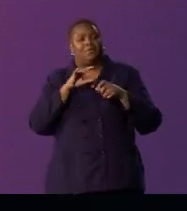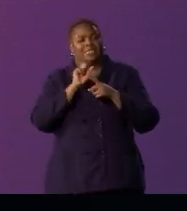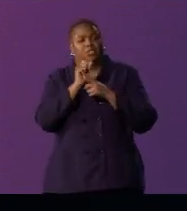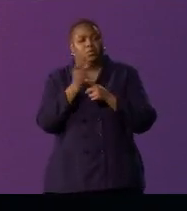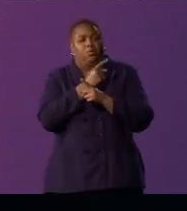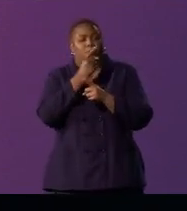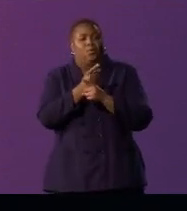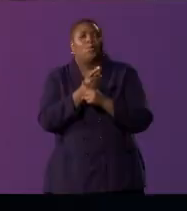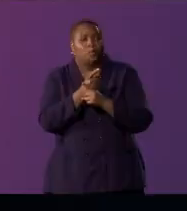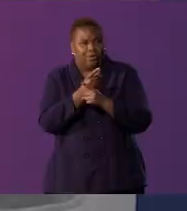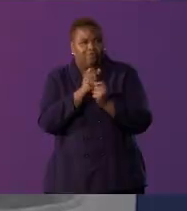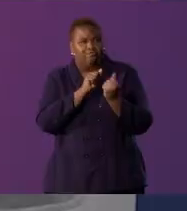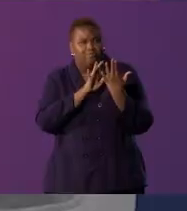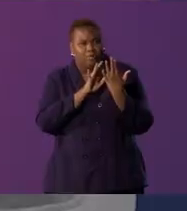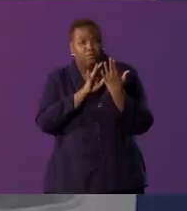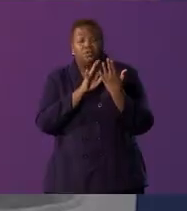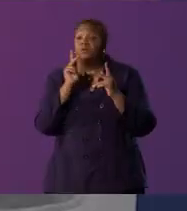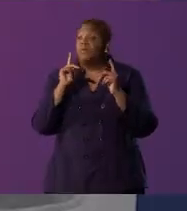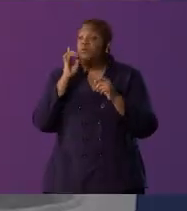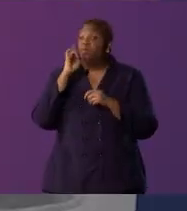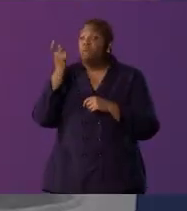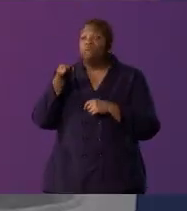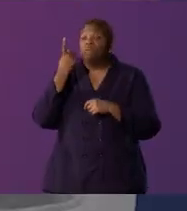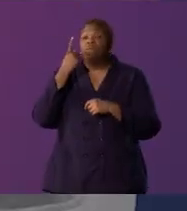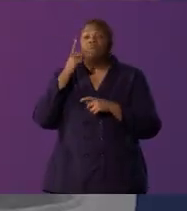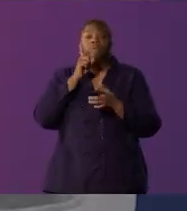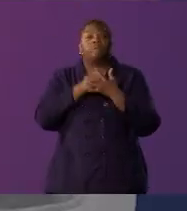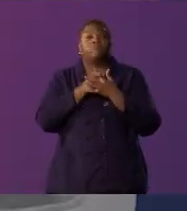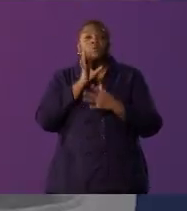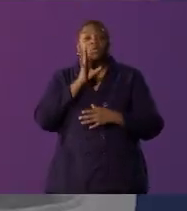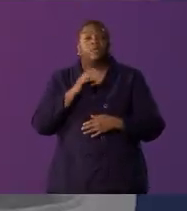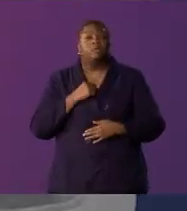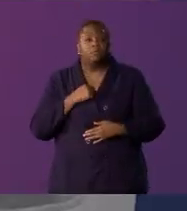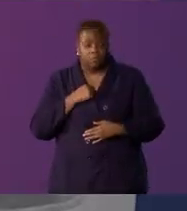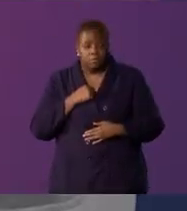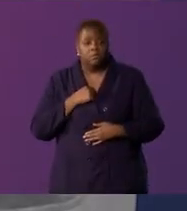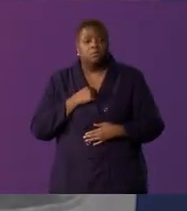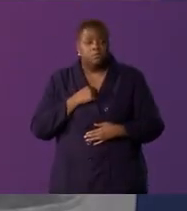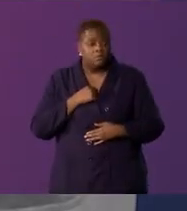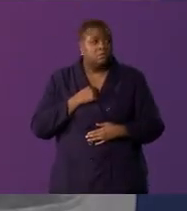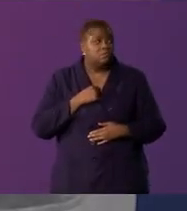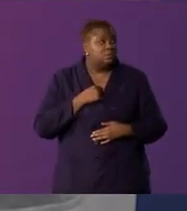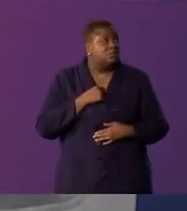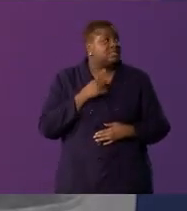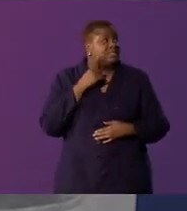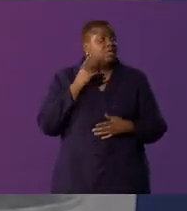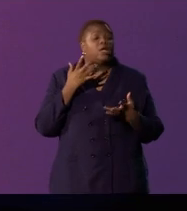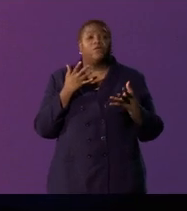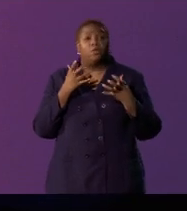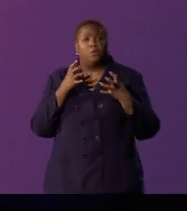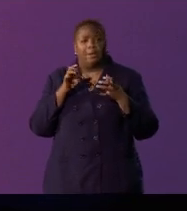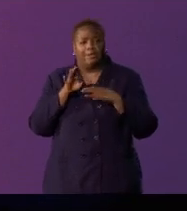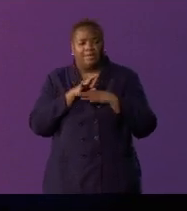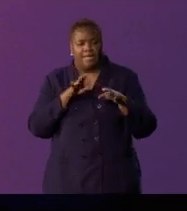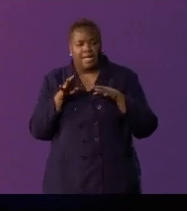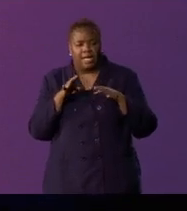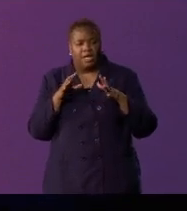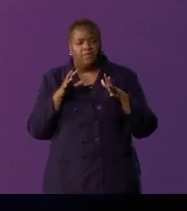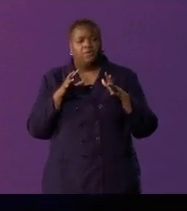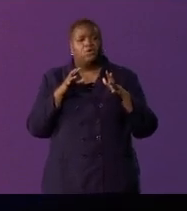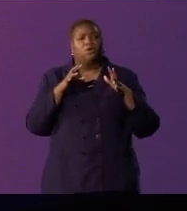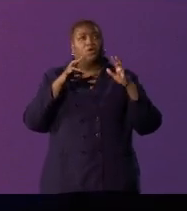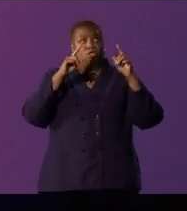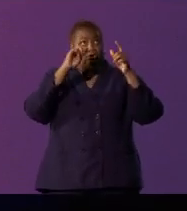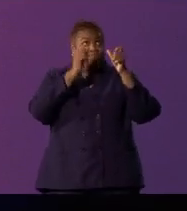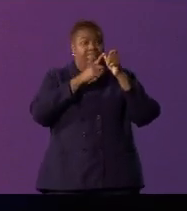situation-appropriate way. People will get the message. And if you model that behavior constantly, it very quickly goes down the organization that this is a